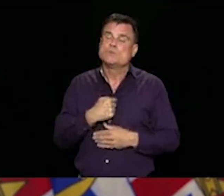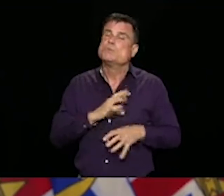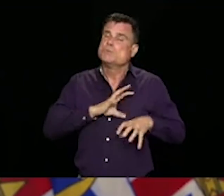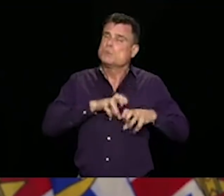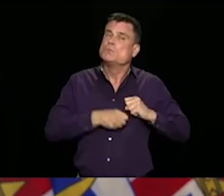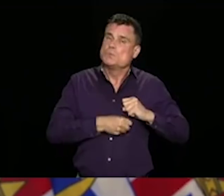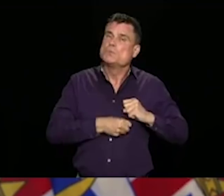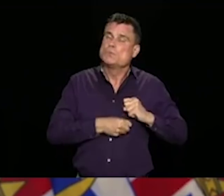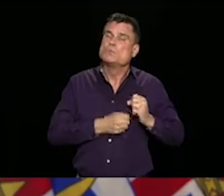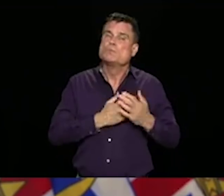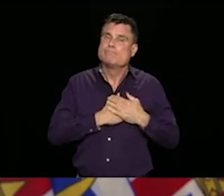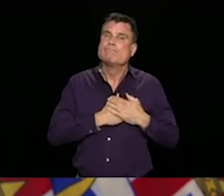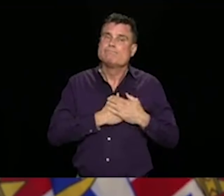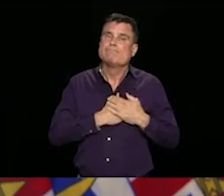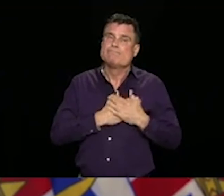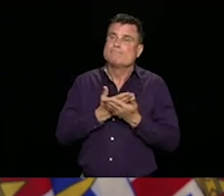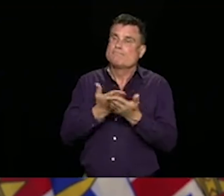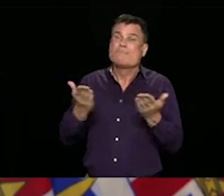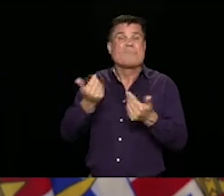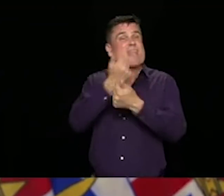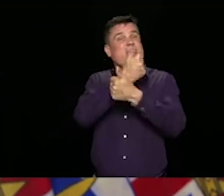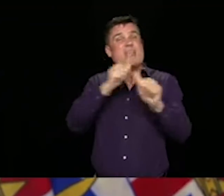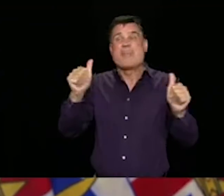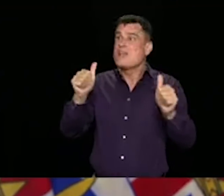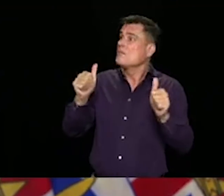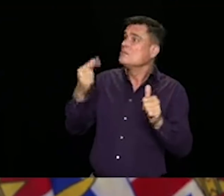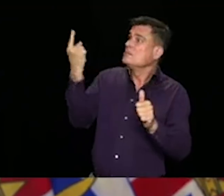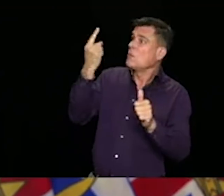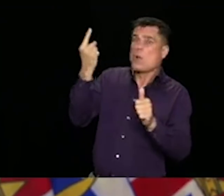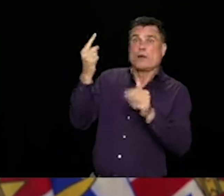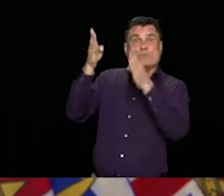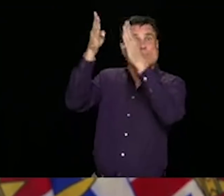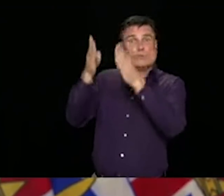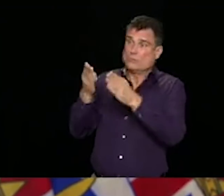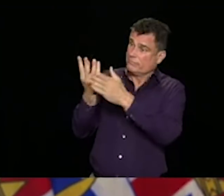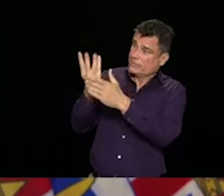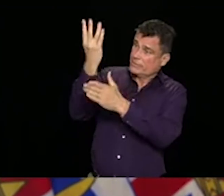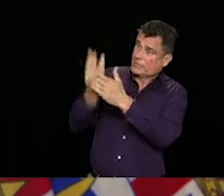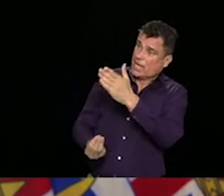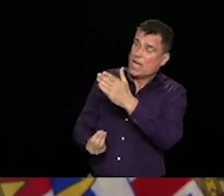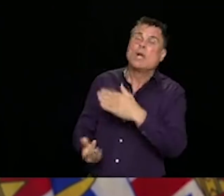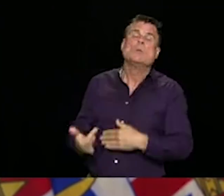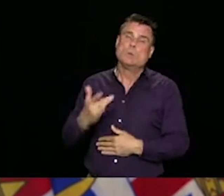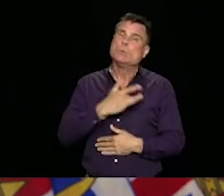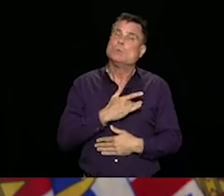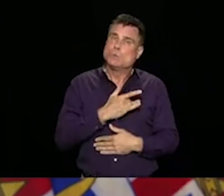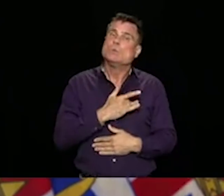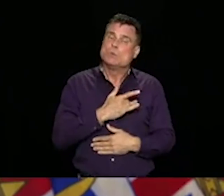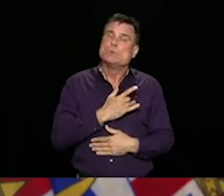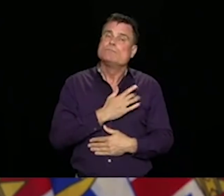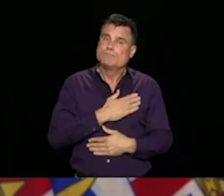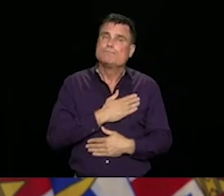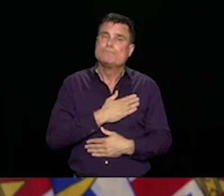that it causes for all of our communities when our seniors and elders die from COVID-19.